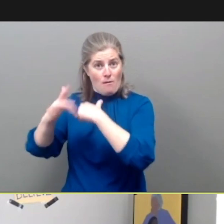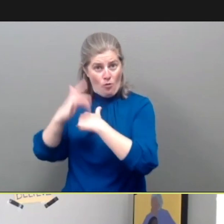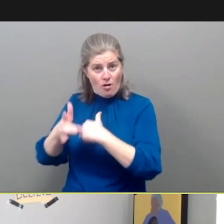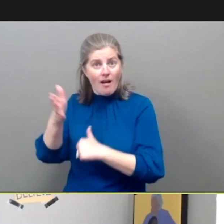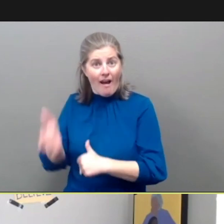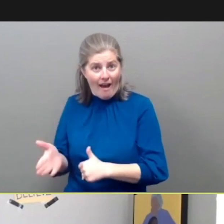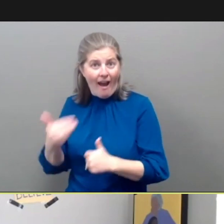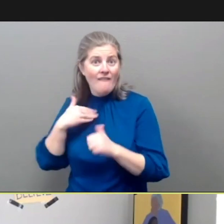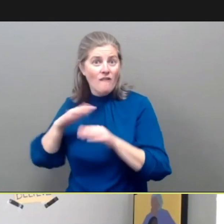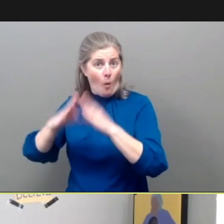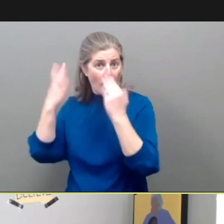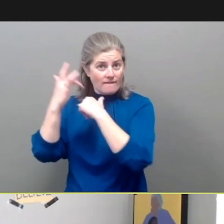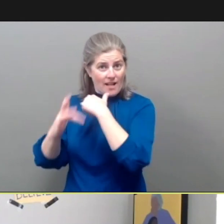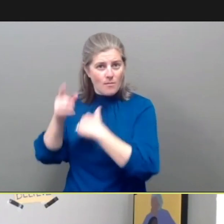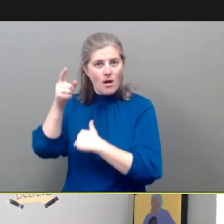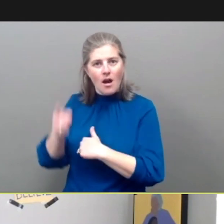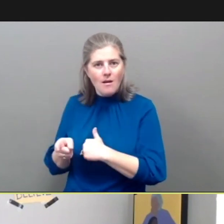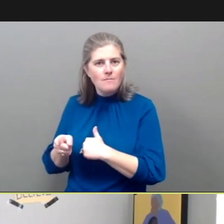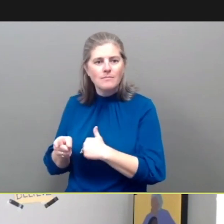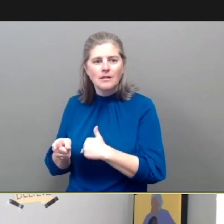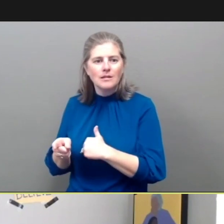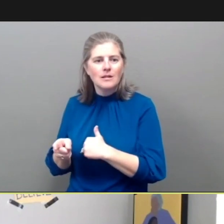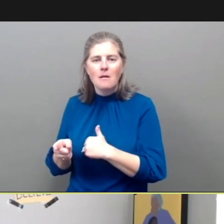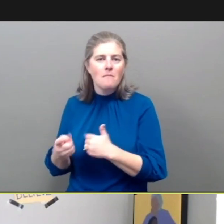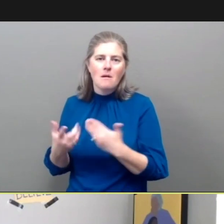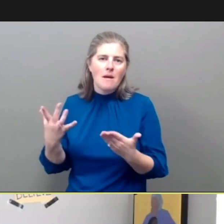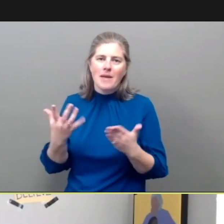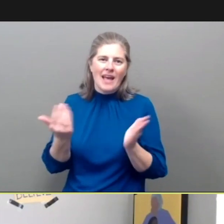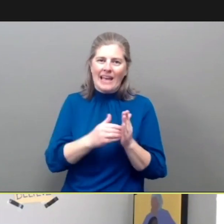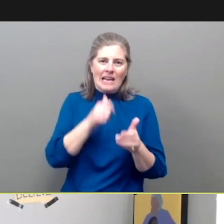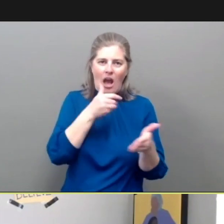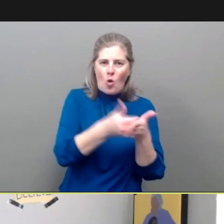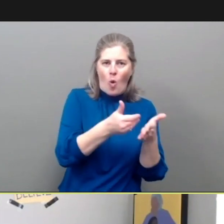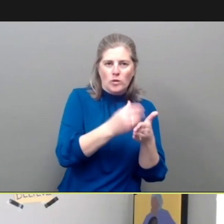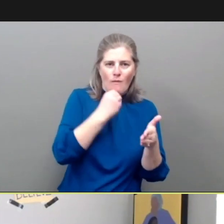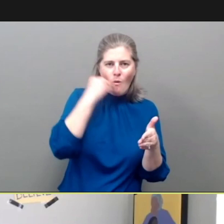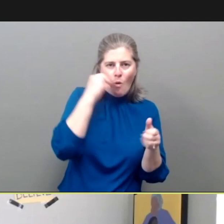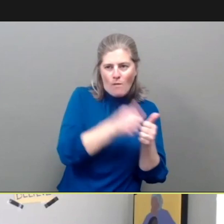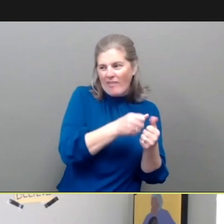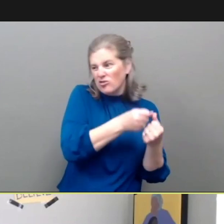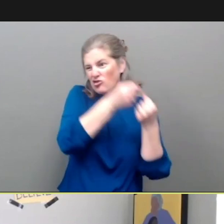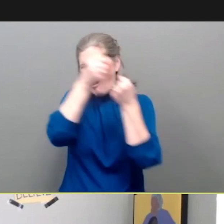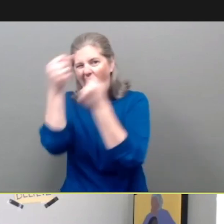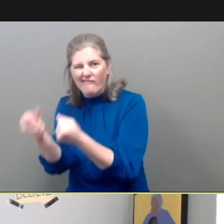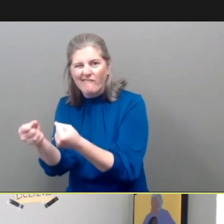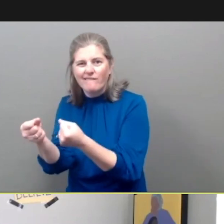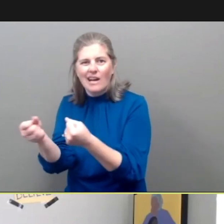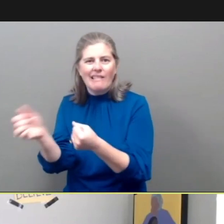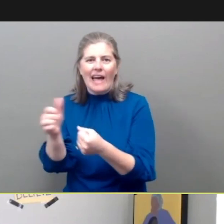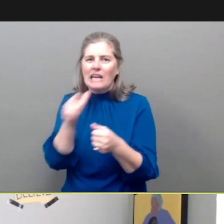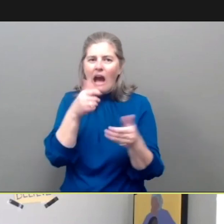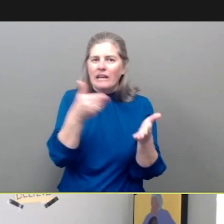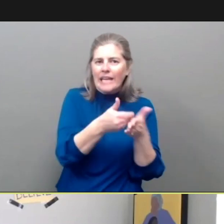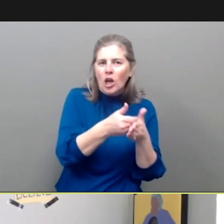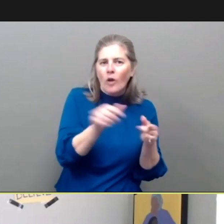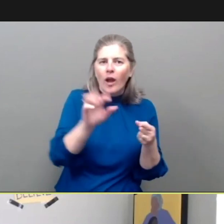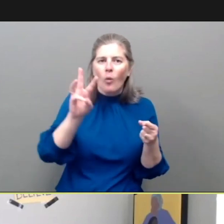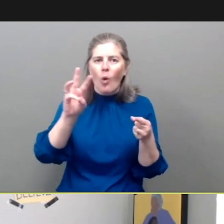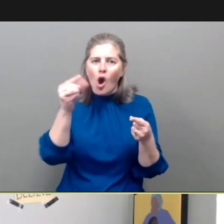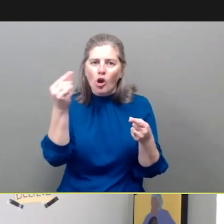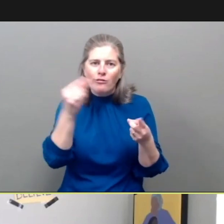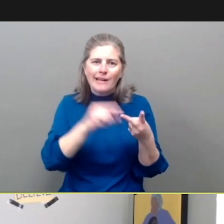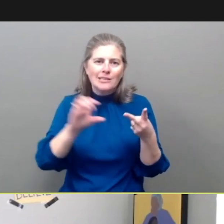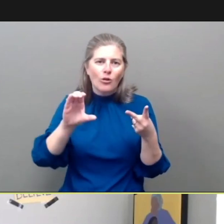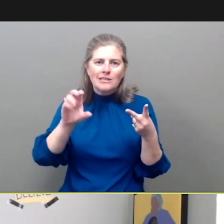and open, but they may not be like super close to your house, like a Walgreens or CVS or some